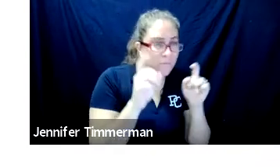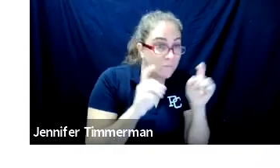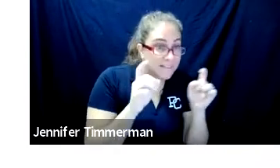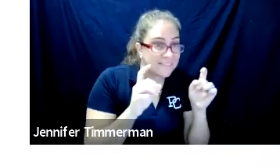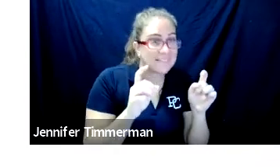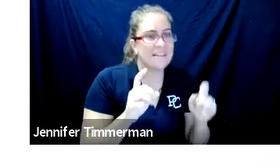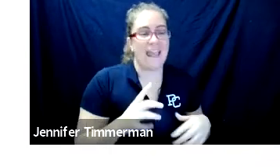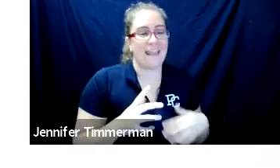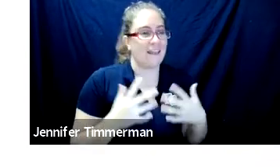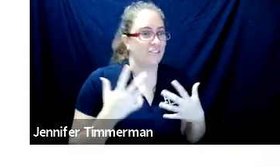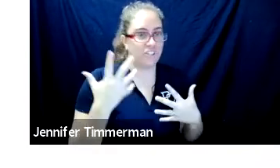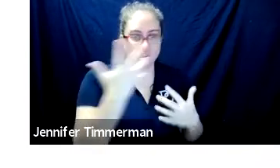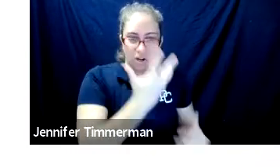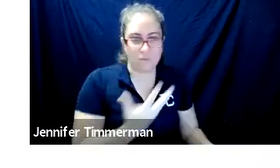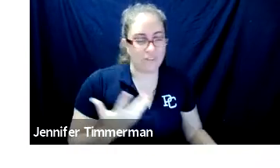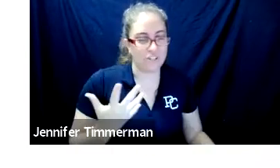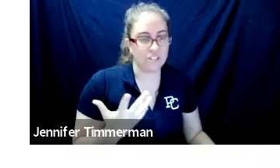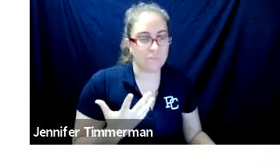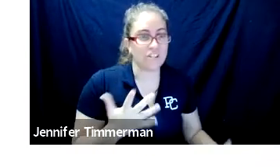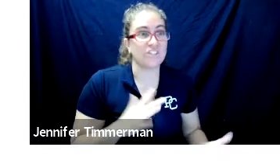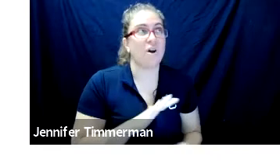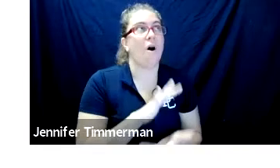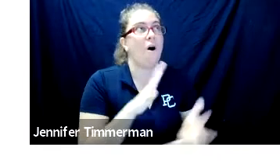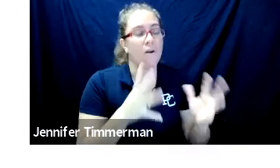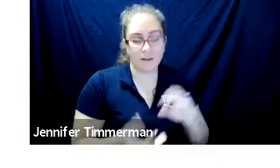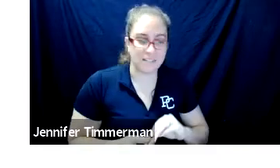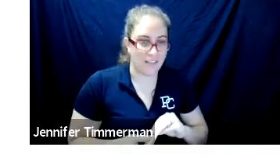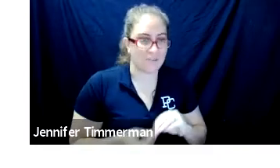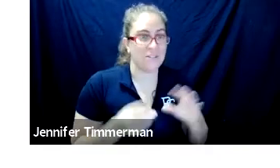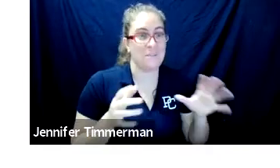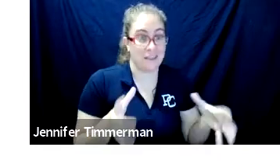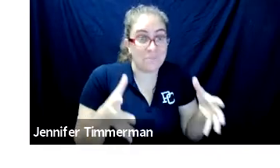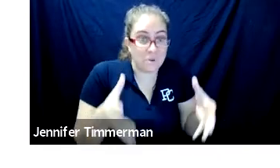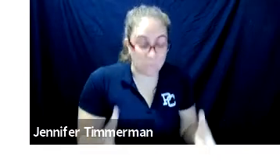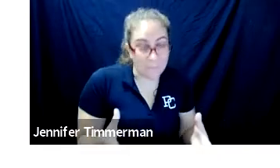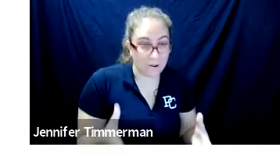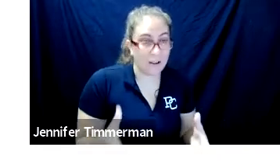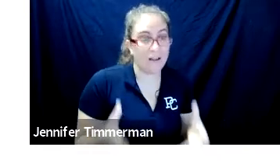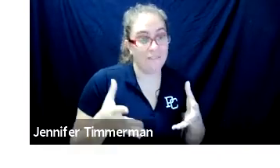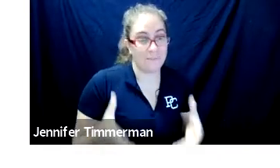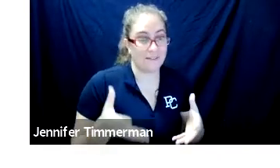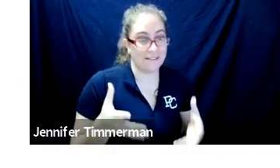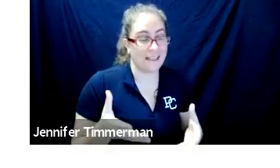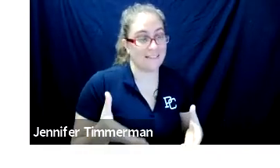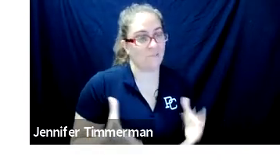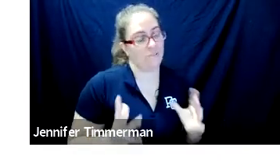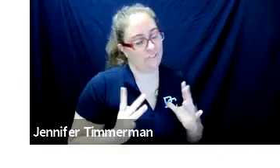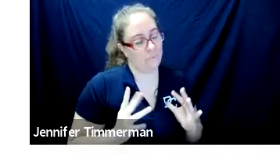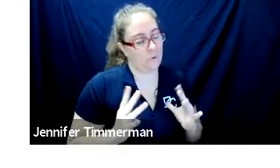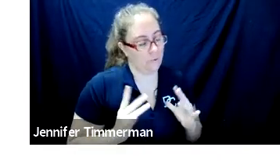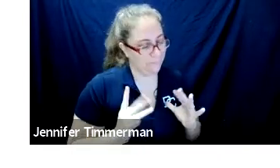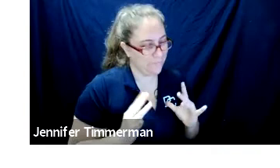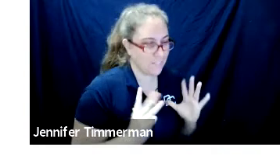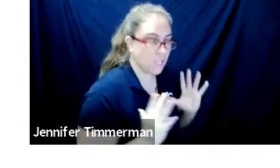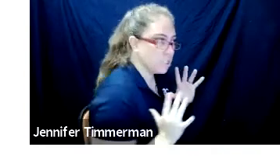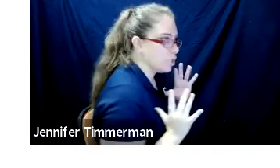eyebrow movements and just your general facial expressions all come together to make up the grammar of the American Sign Language. Super